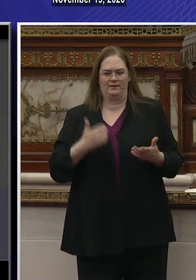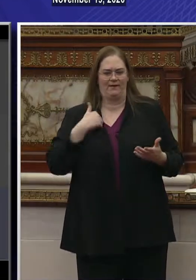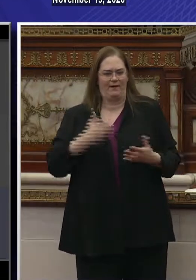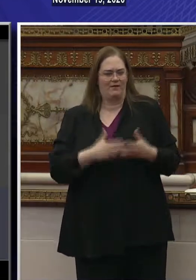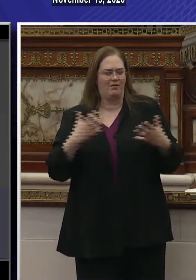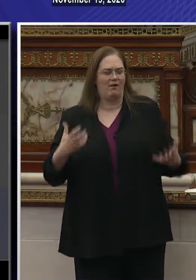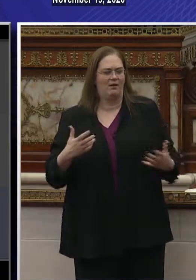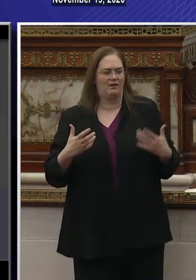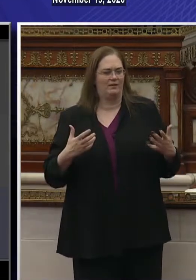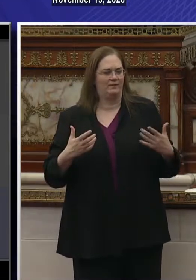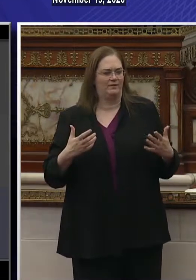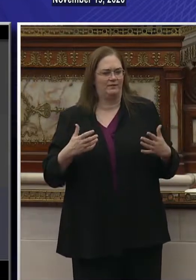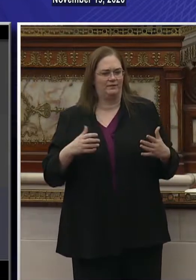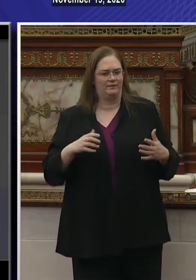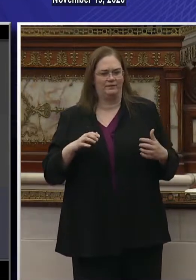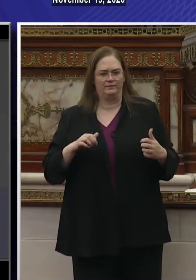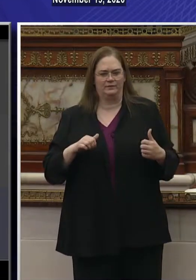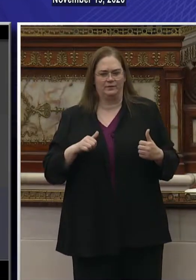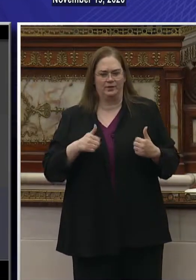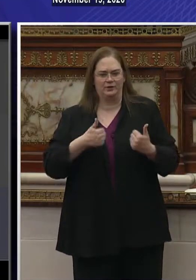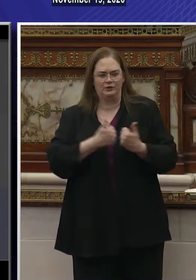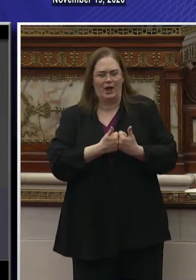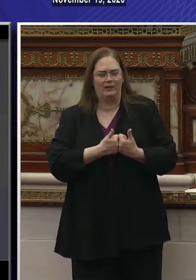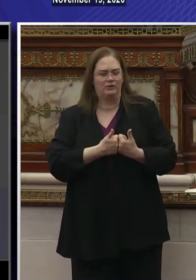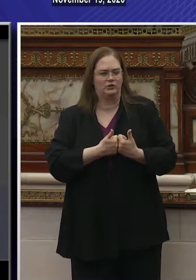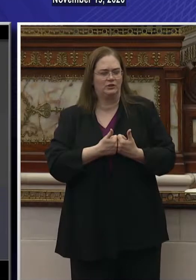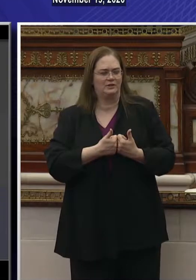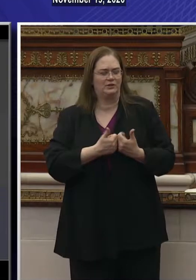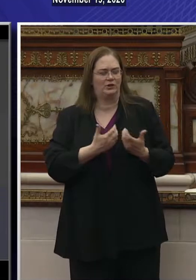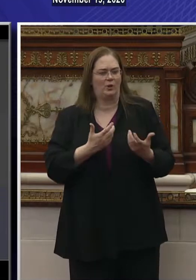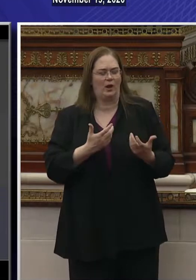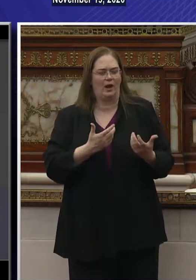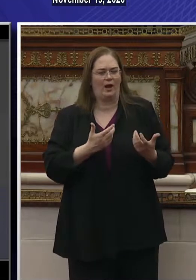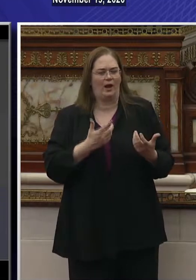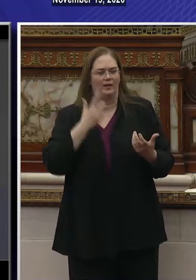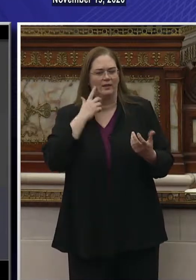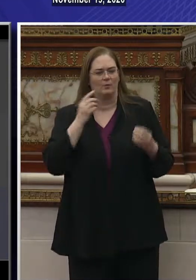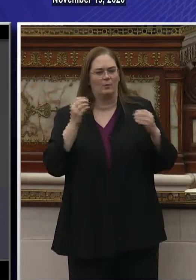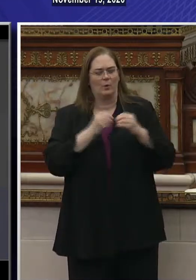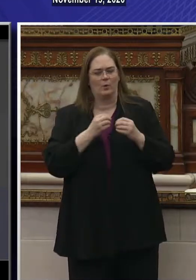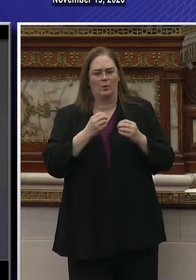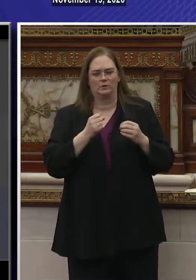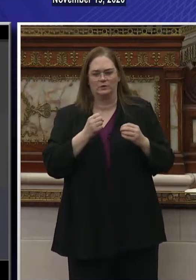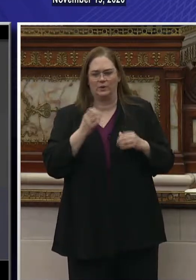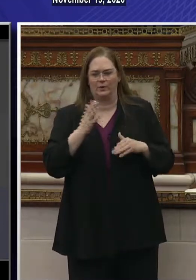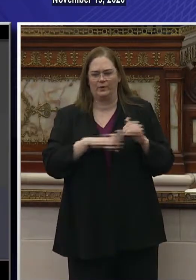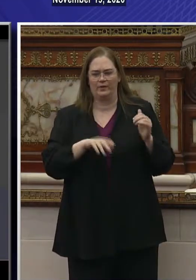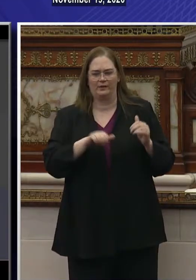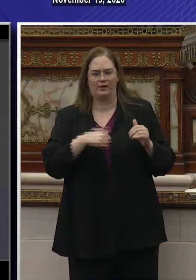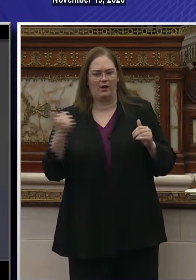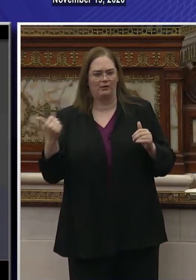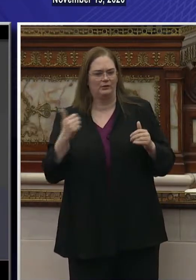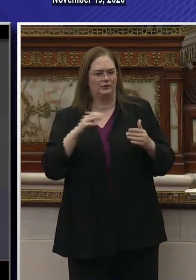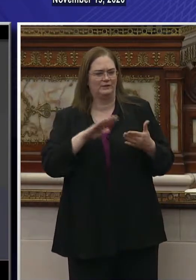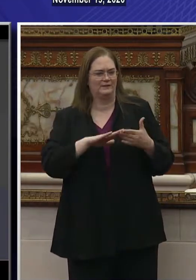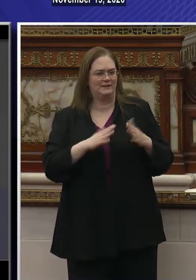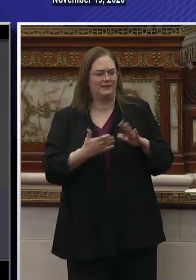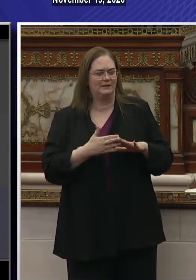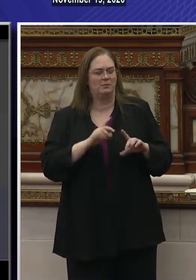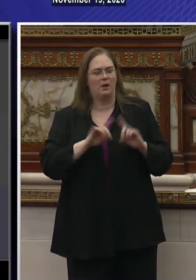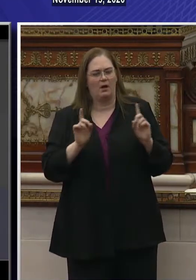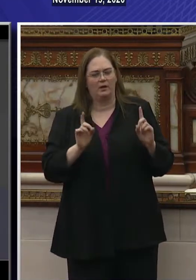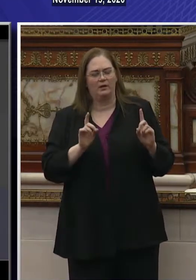of, challenges, I think more so than other cities.